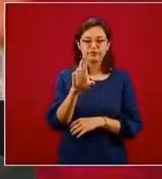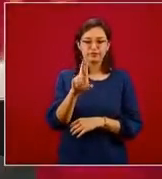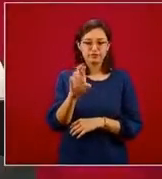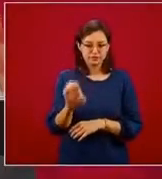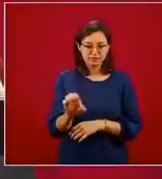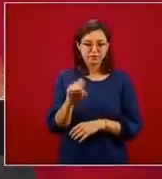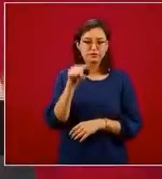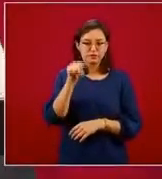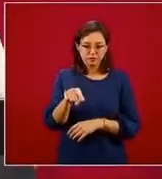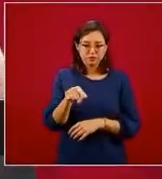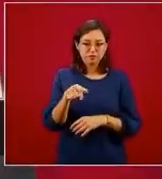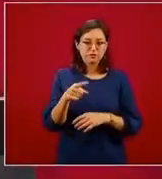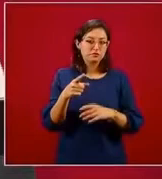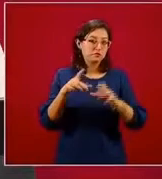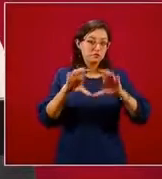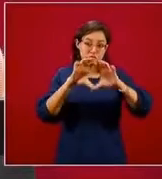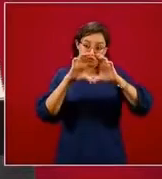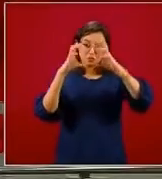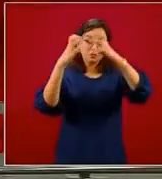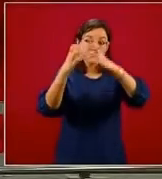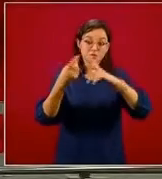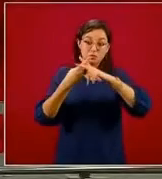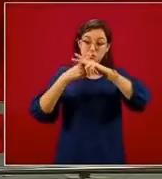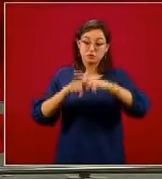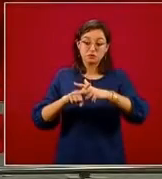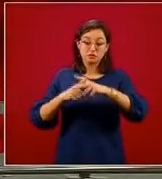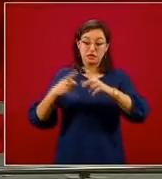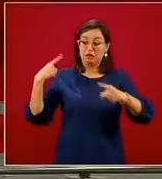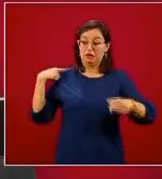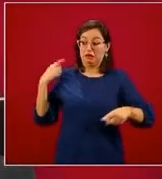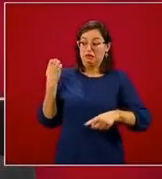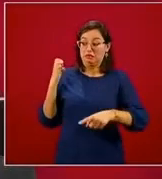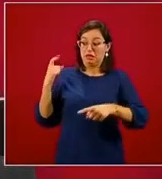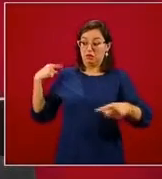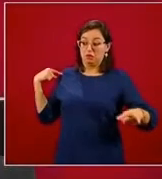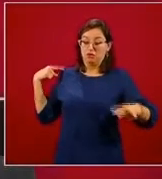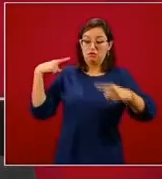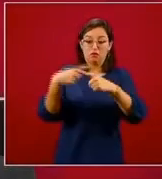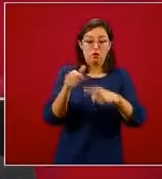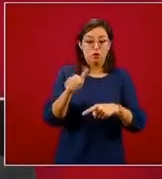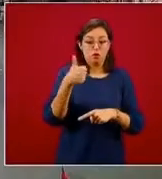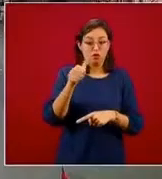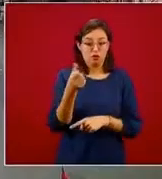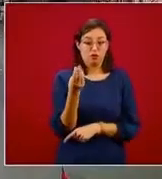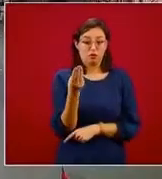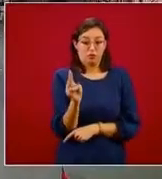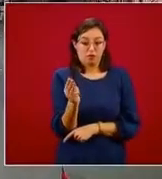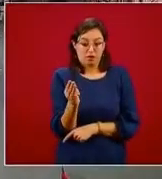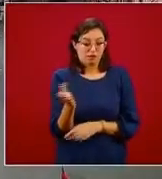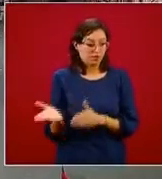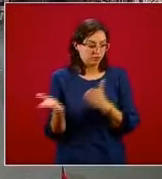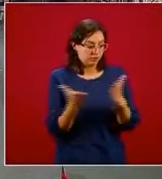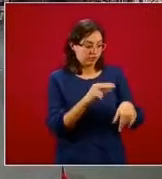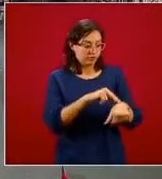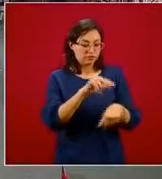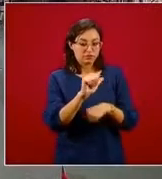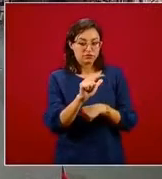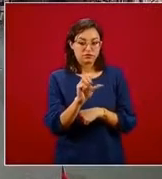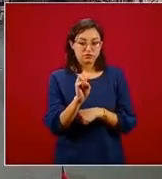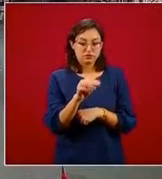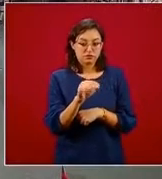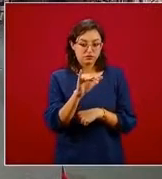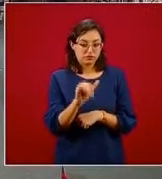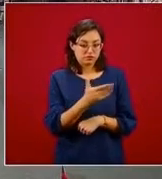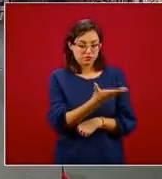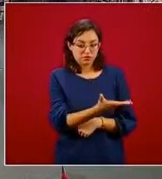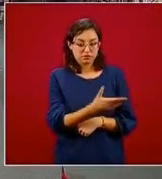of, en of alguna Foreign parte del mundo, digamos desde Affairs, el inicio del año we got hasta this el 11 de mayo. information that goes from the Y las beginning of the otras, year de to acuerdo May con la prensa. 11th. And the